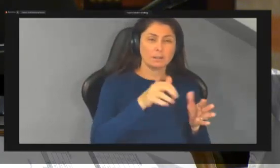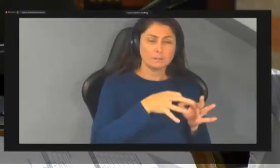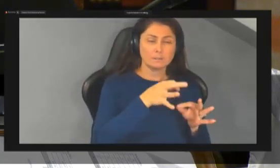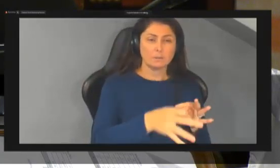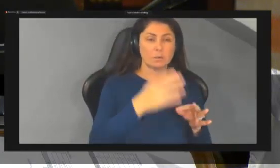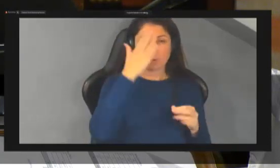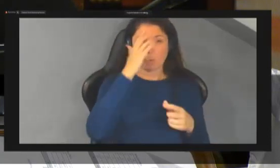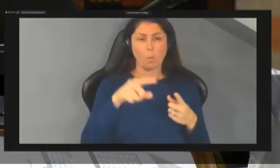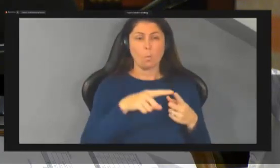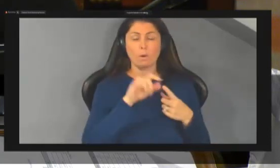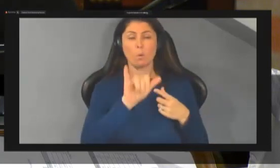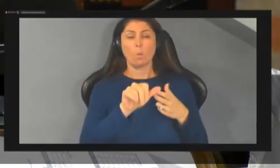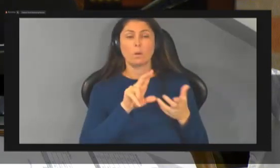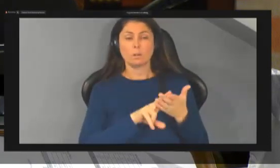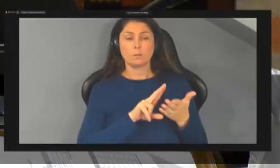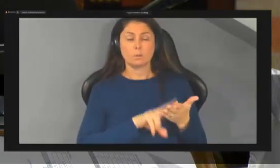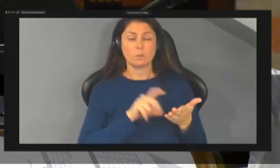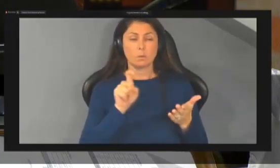those contracts should be,